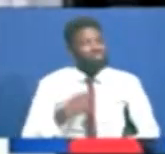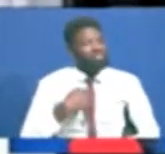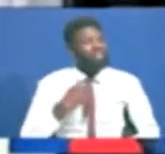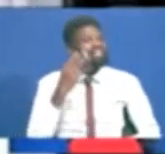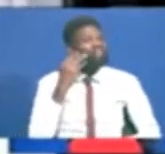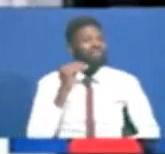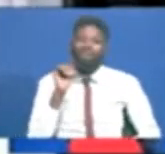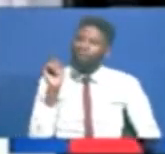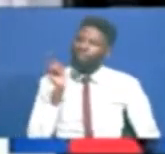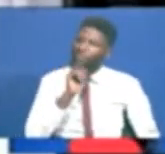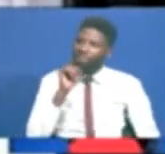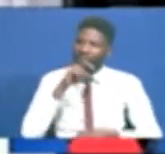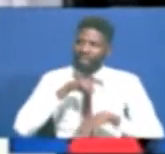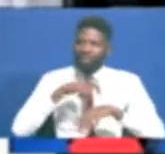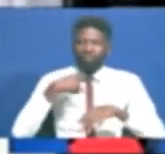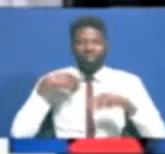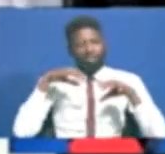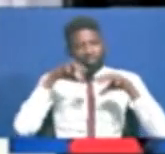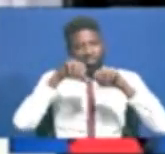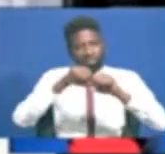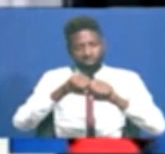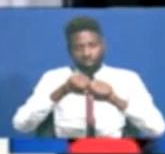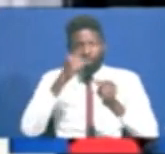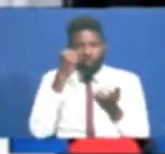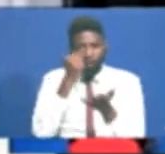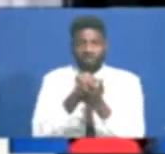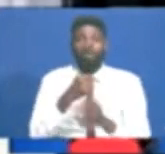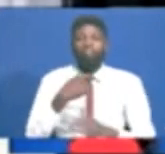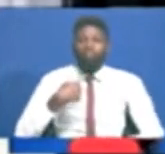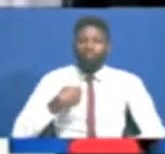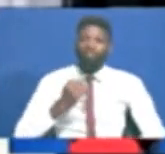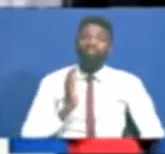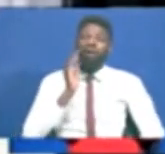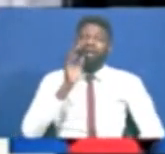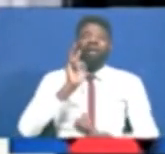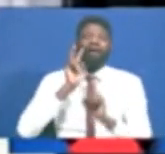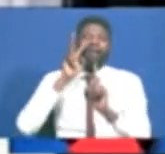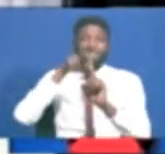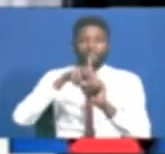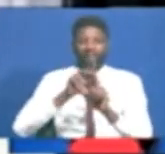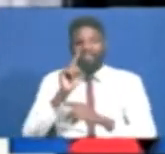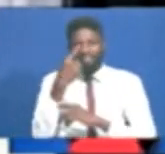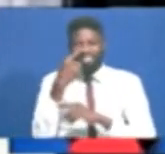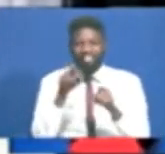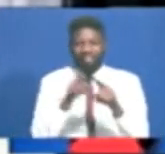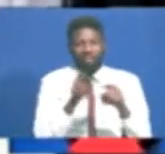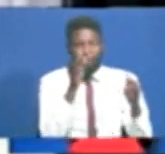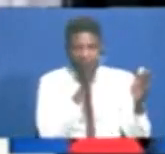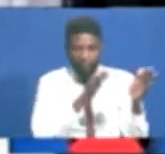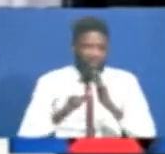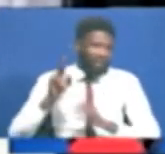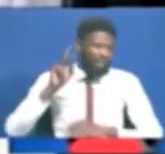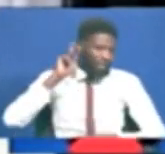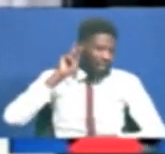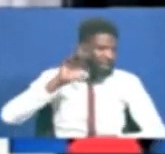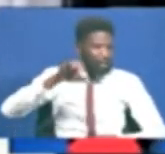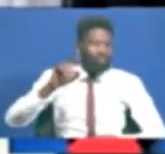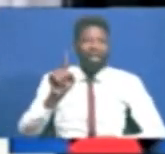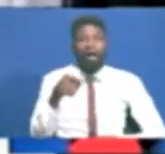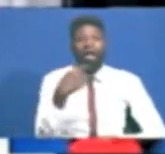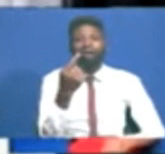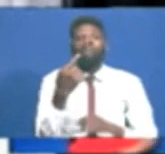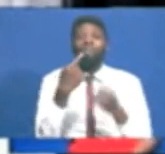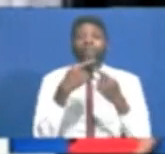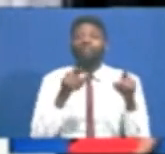office, I'll then apply, first of all, the spatial planning, not only for the Kisii town, but for other